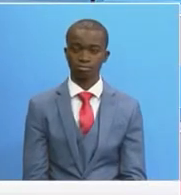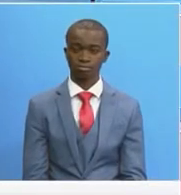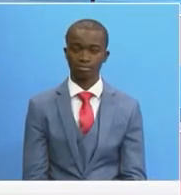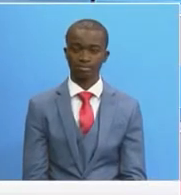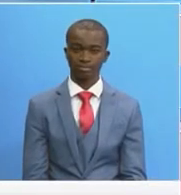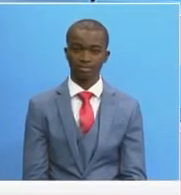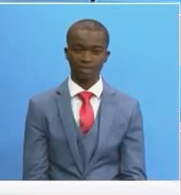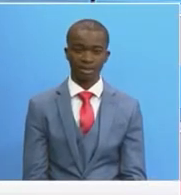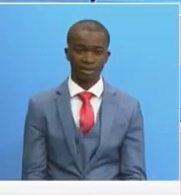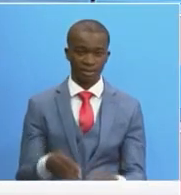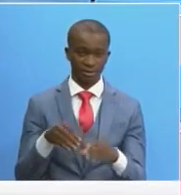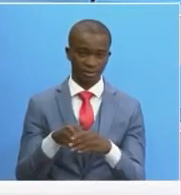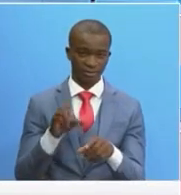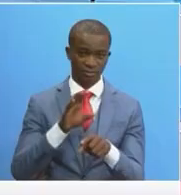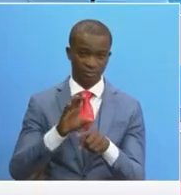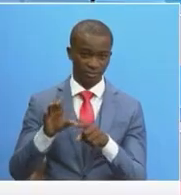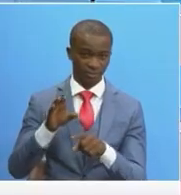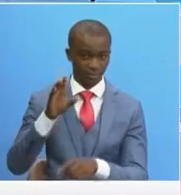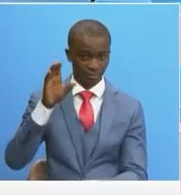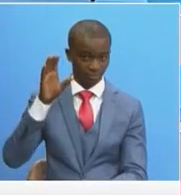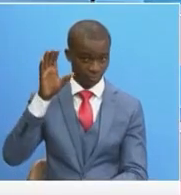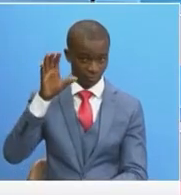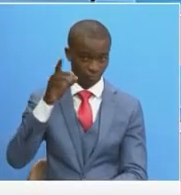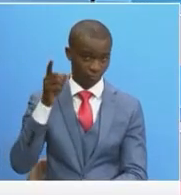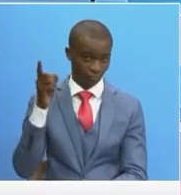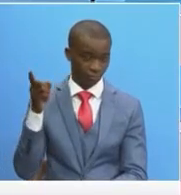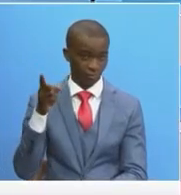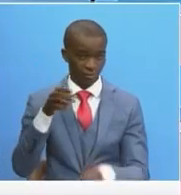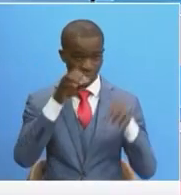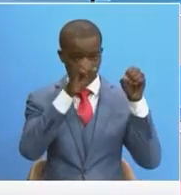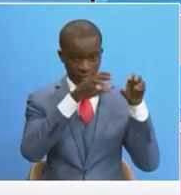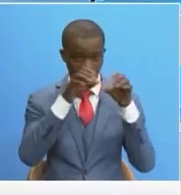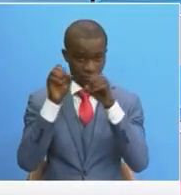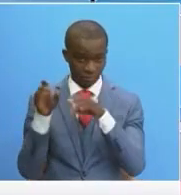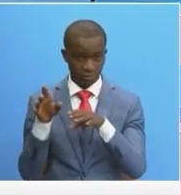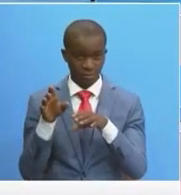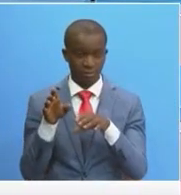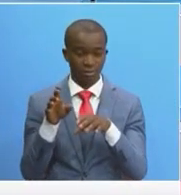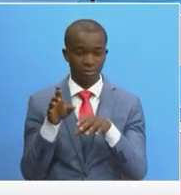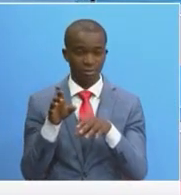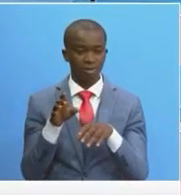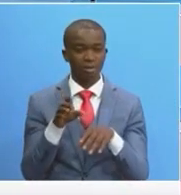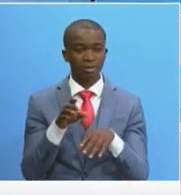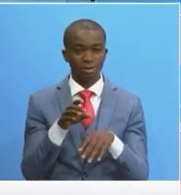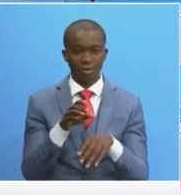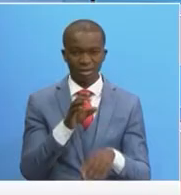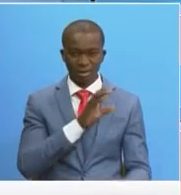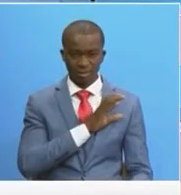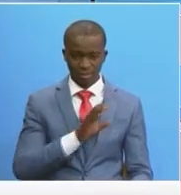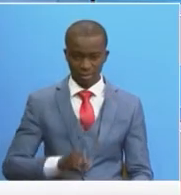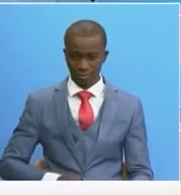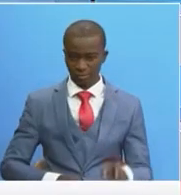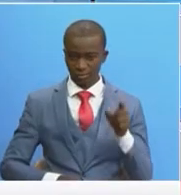Limited after a tip-off by concerned citizens. Indola Zesco Senior Regional Manager Tom